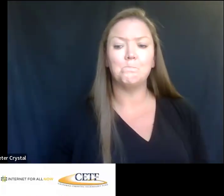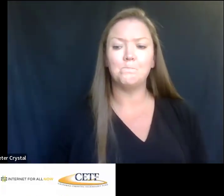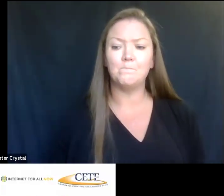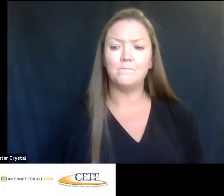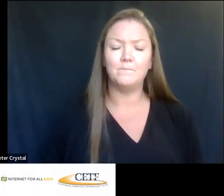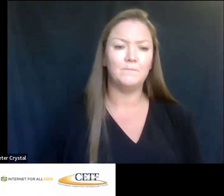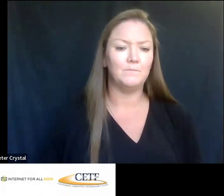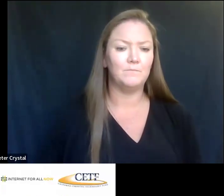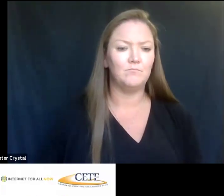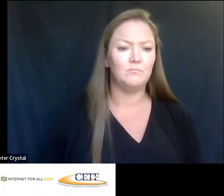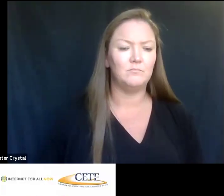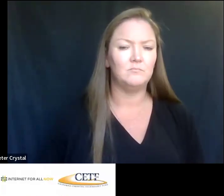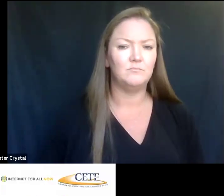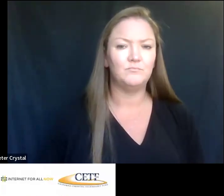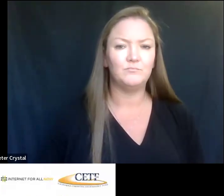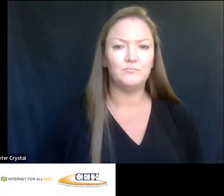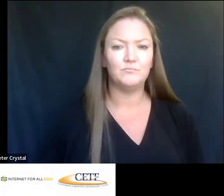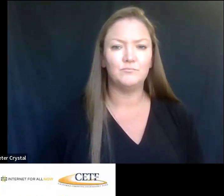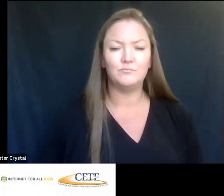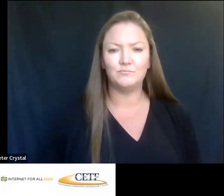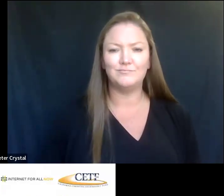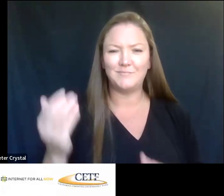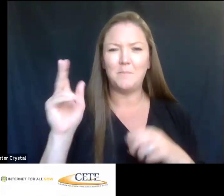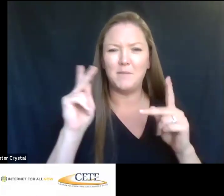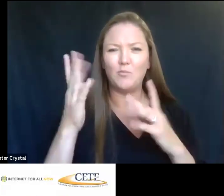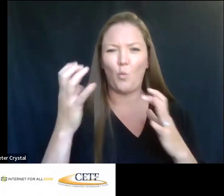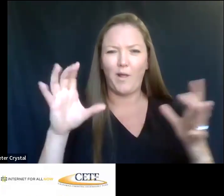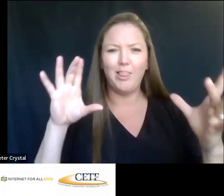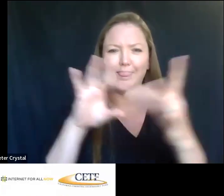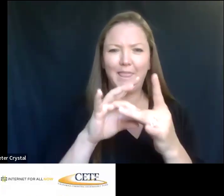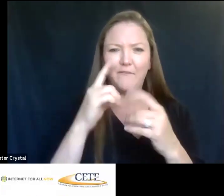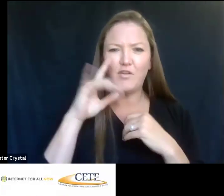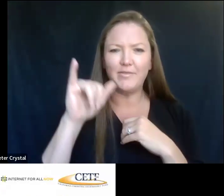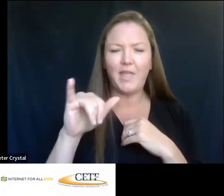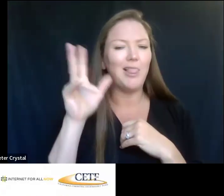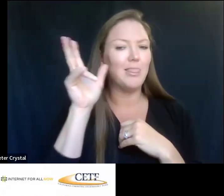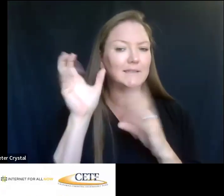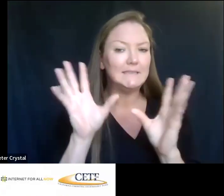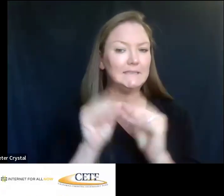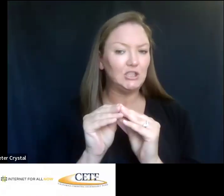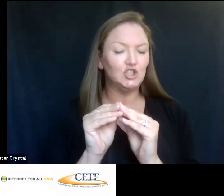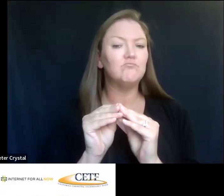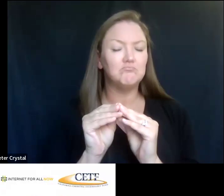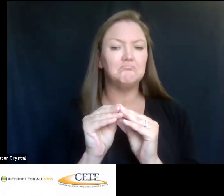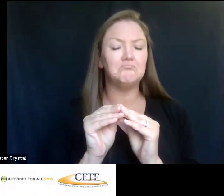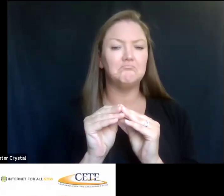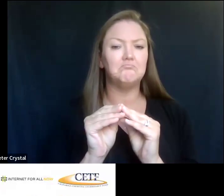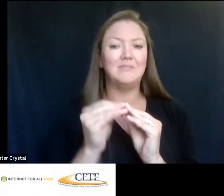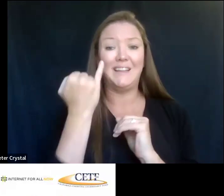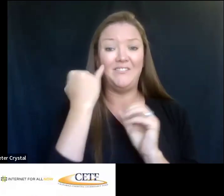Looks like folks, just really want to get the link to the listening session. Kat, if you'd like to provide the